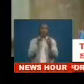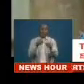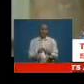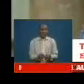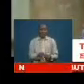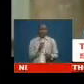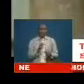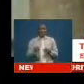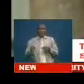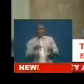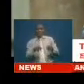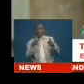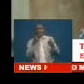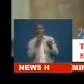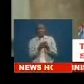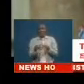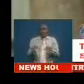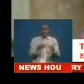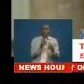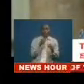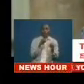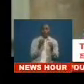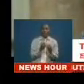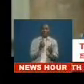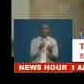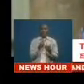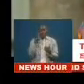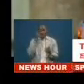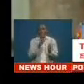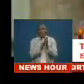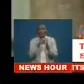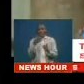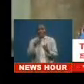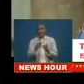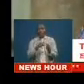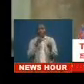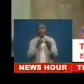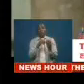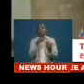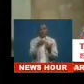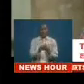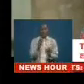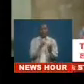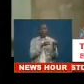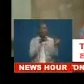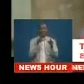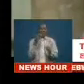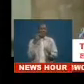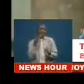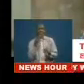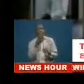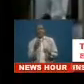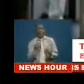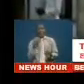It's been a good performance, it's been a good organization, and I'm praying that the next time we do organize such a thing, more people will come and experience what